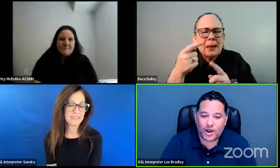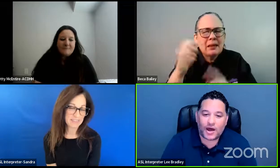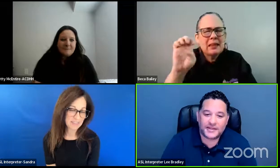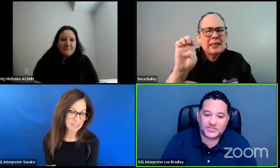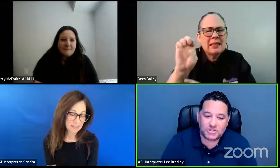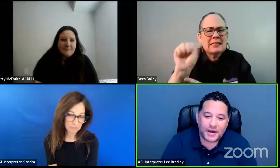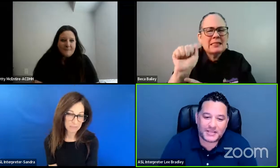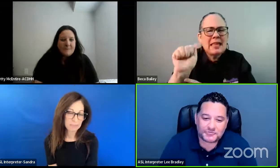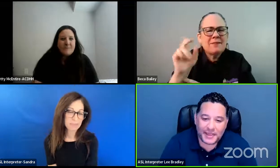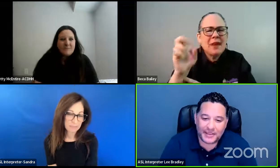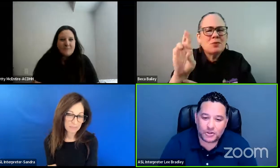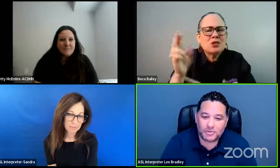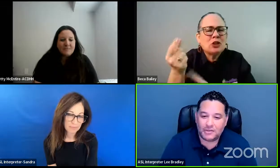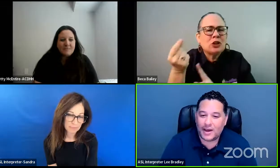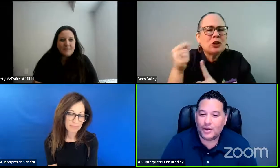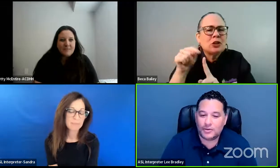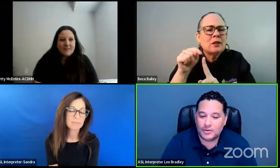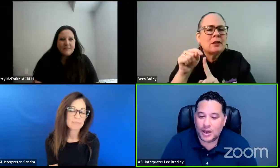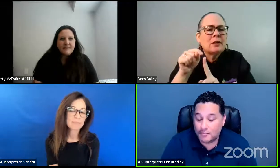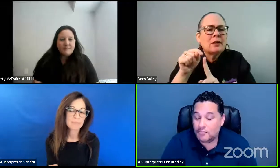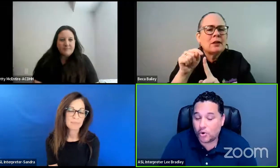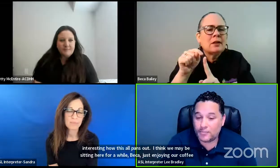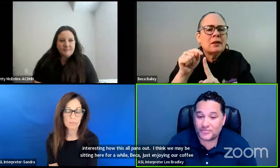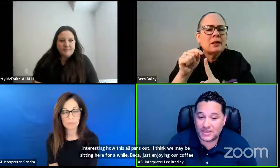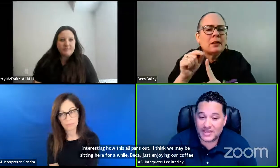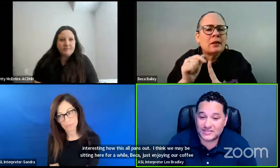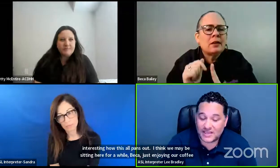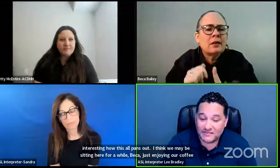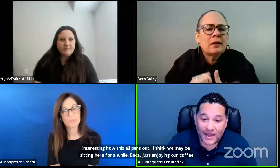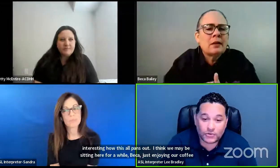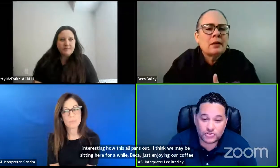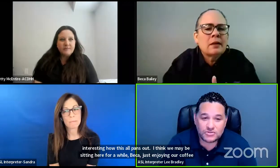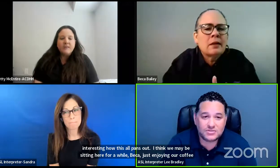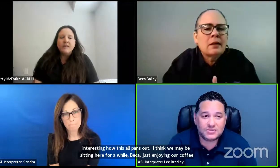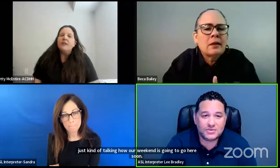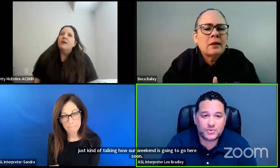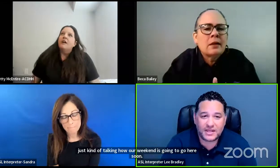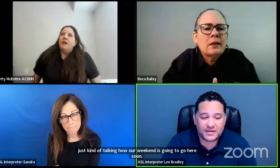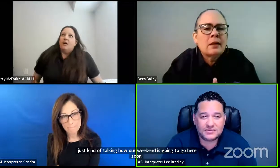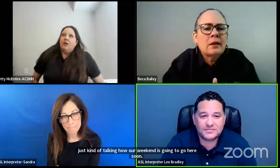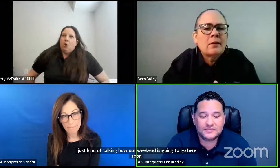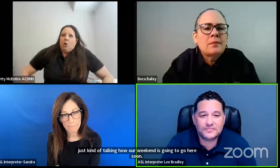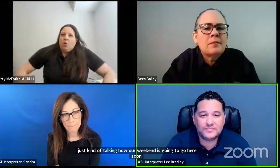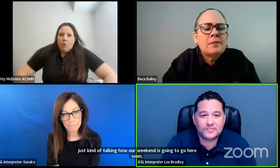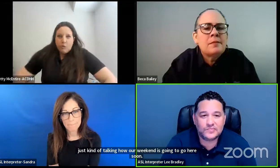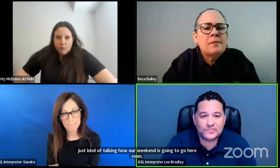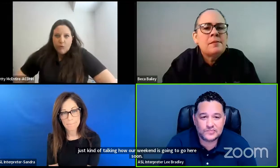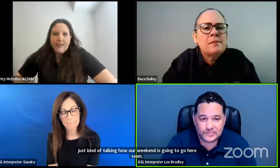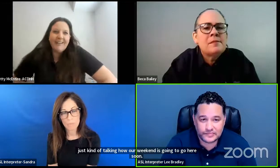For our audience, do you mind explaining a little bit about more about the ESA vouchers and what that is?